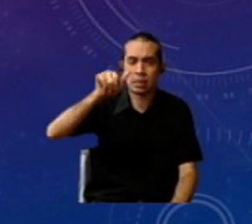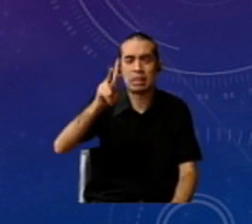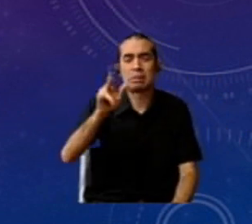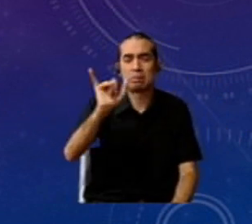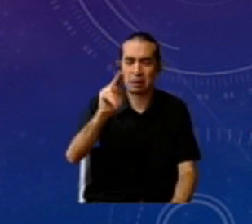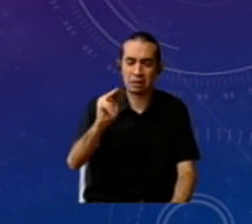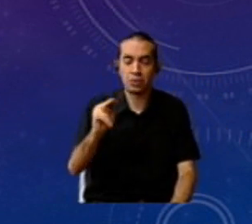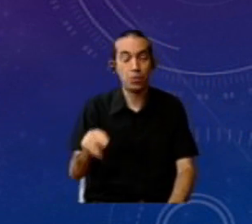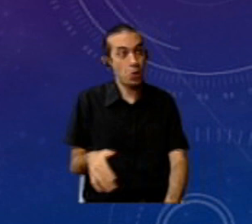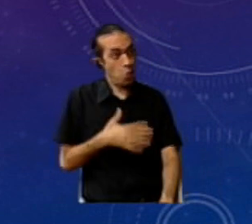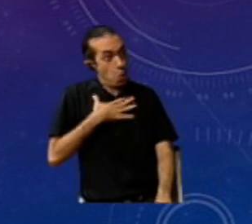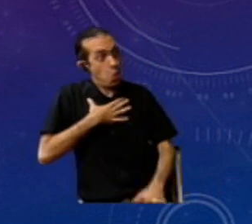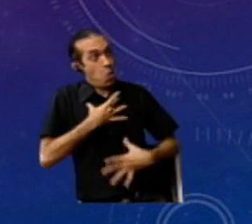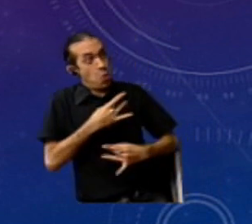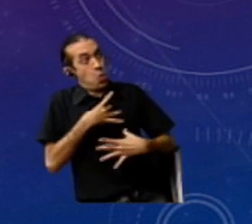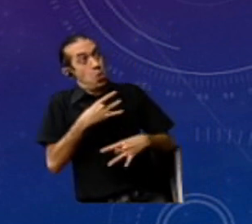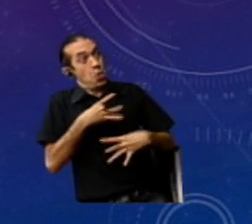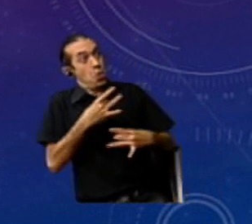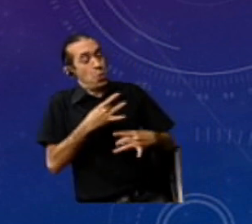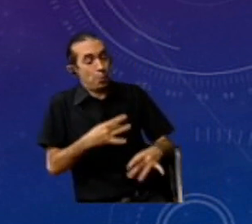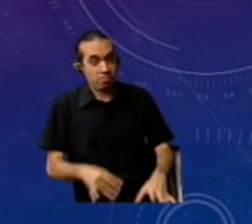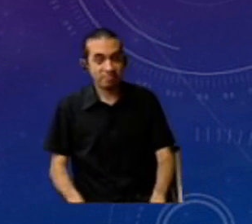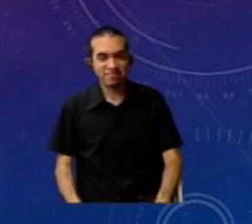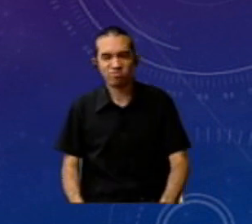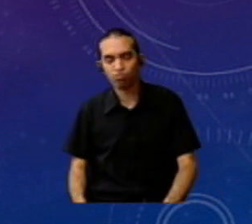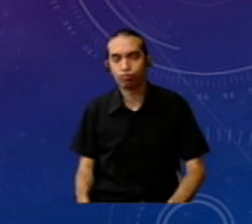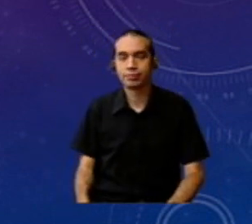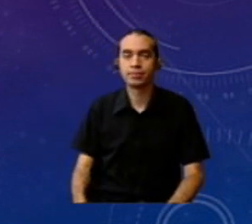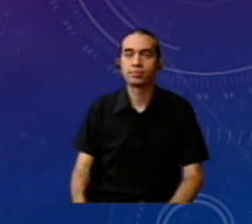Charlie. Oh, very interesting.